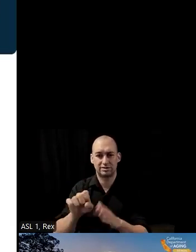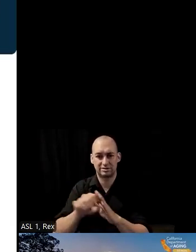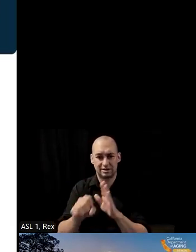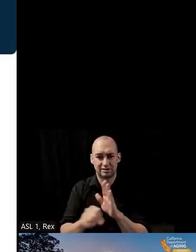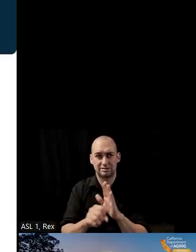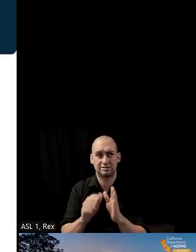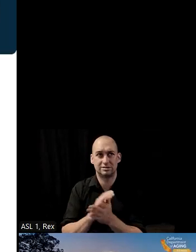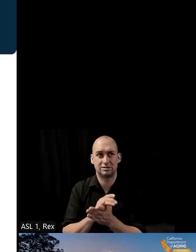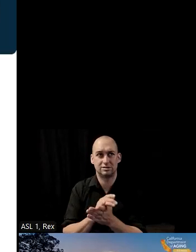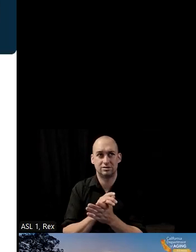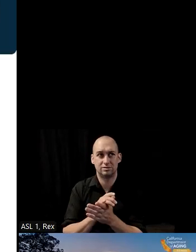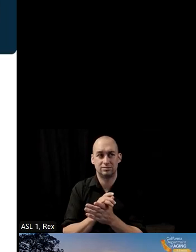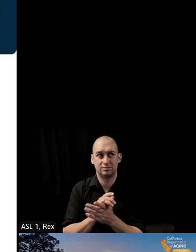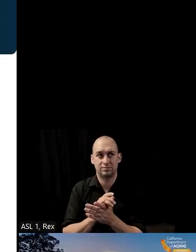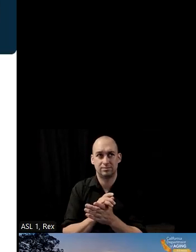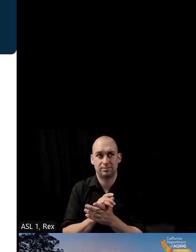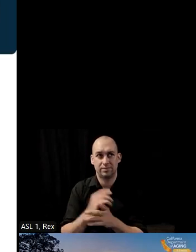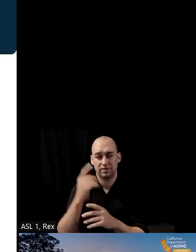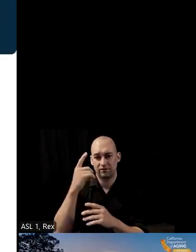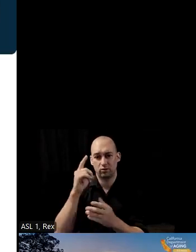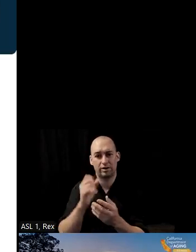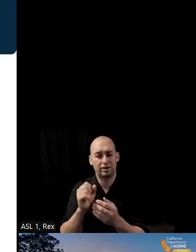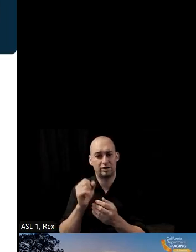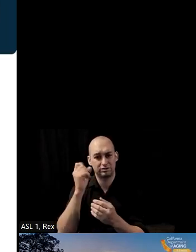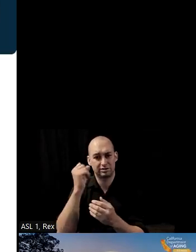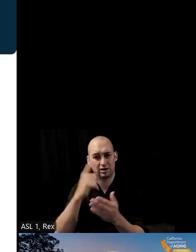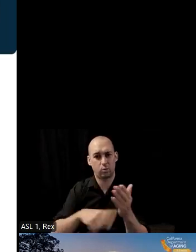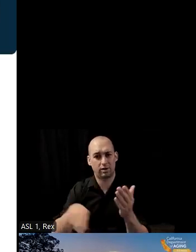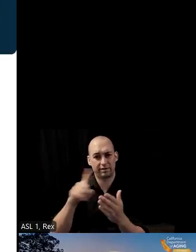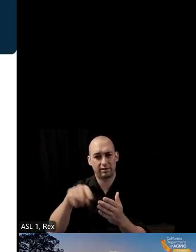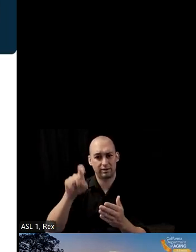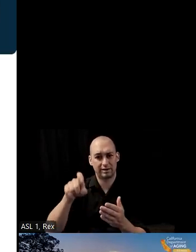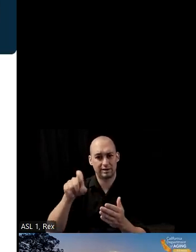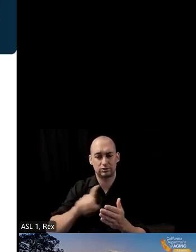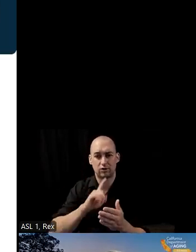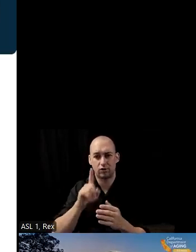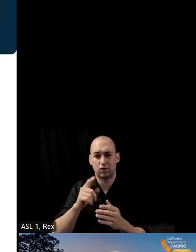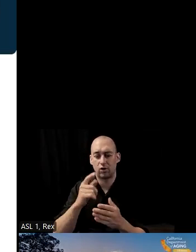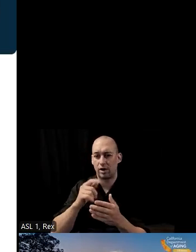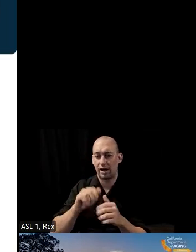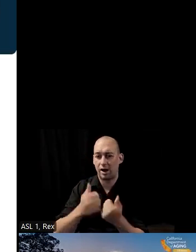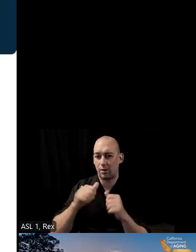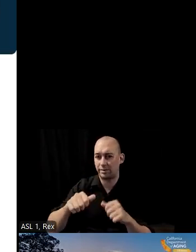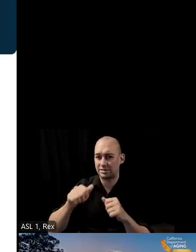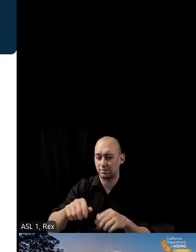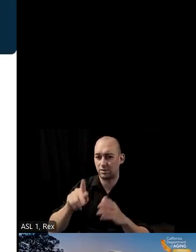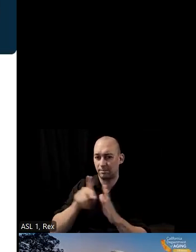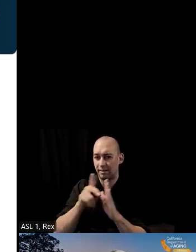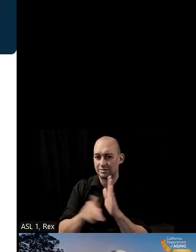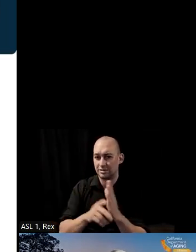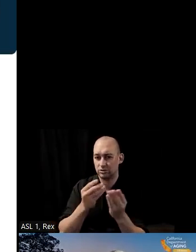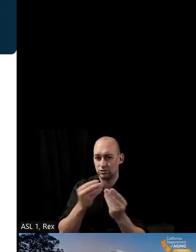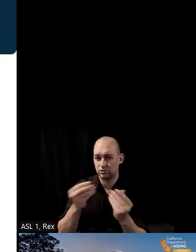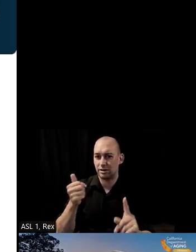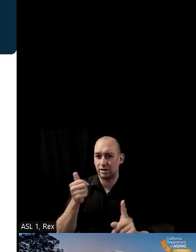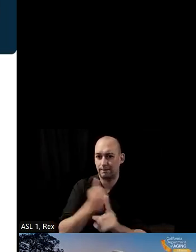to understand what their needs are and how potential policy solutions would impact them. And then we're working